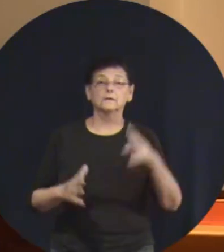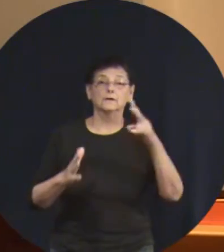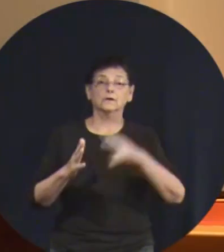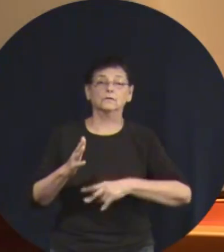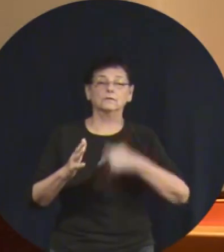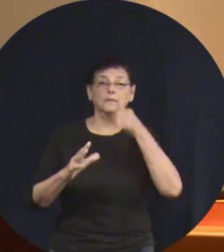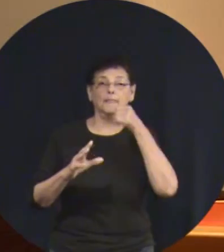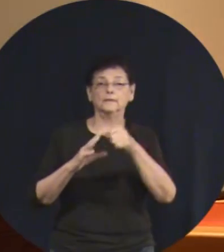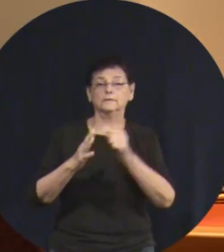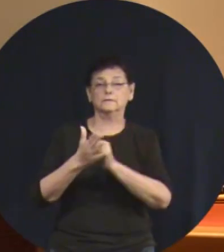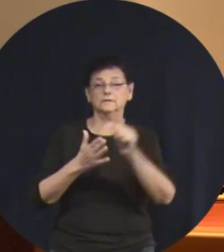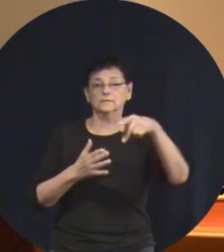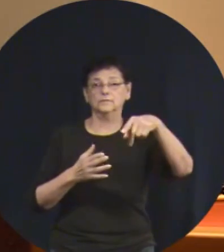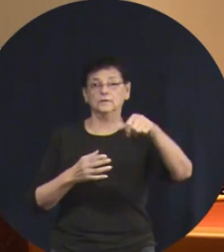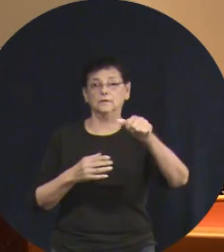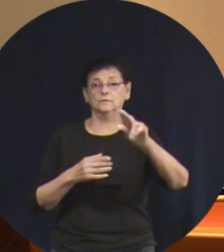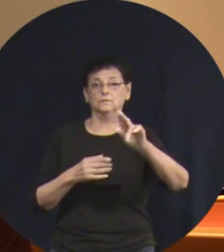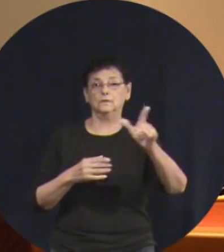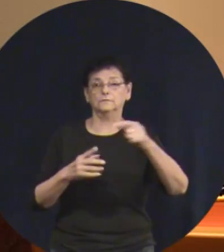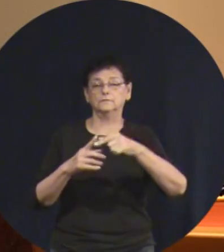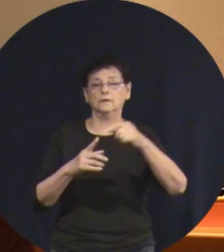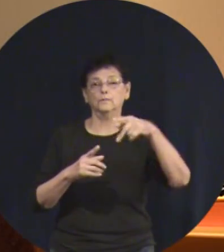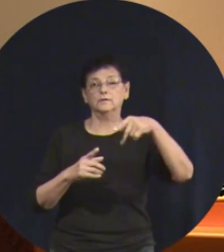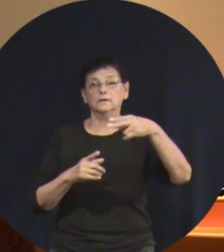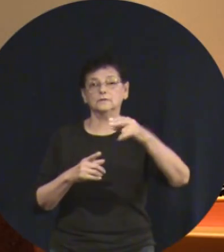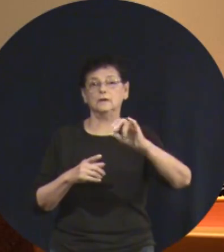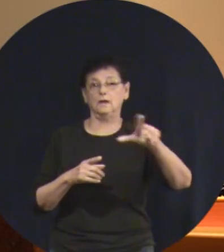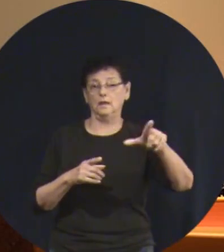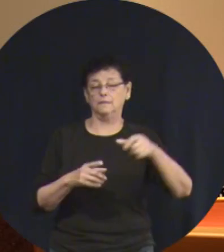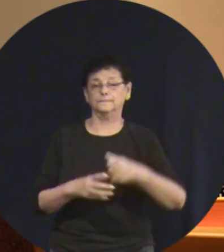A reading from the letter of St. Paul to the Philippians.